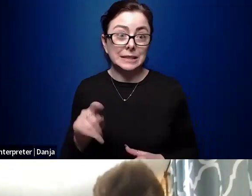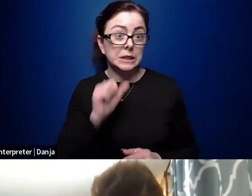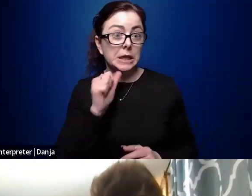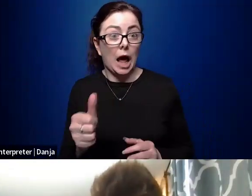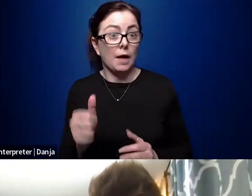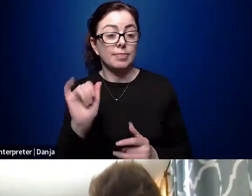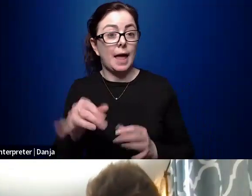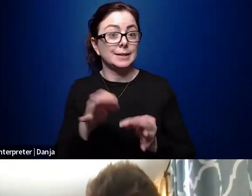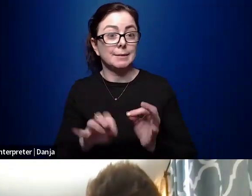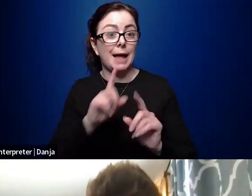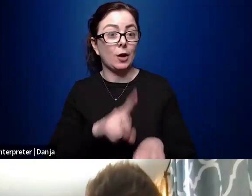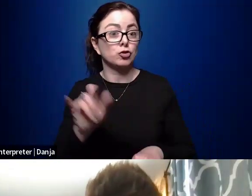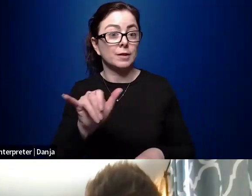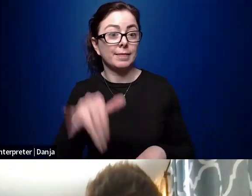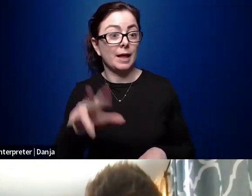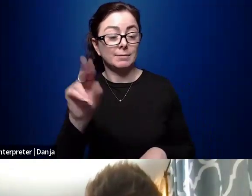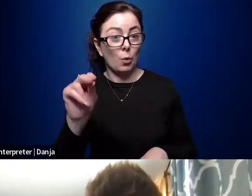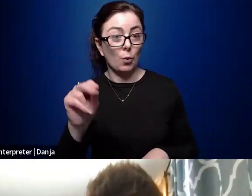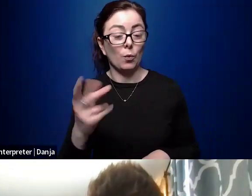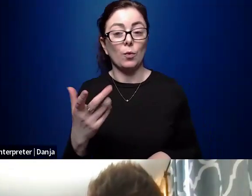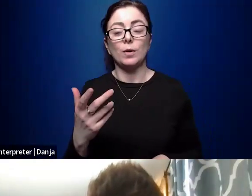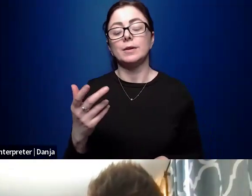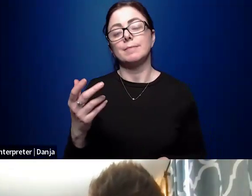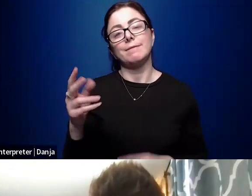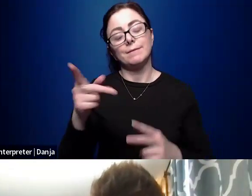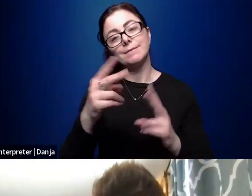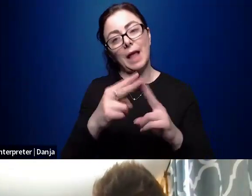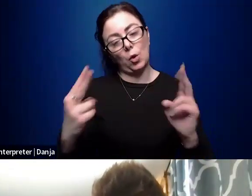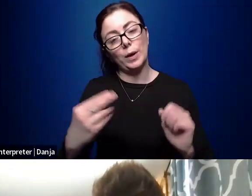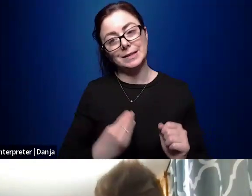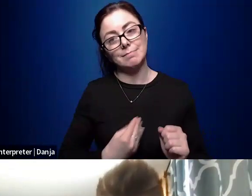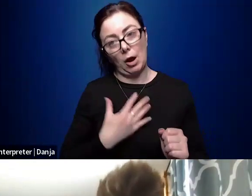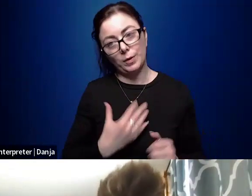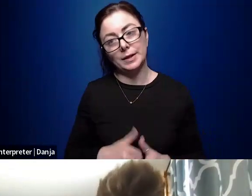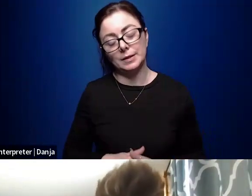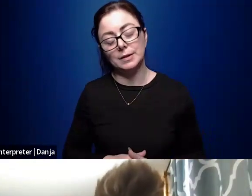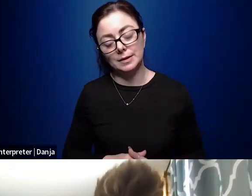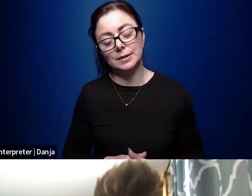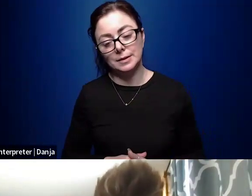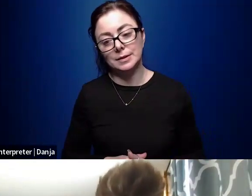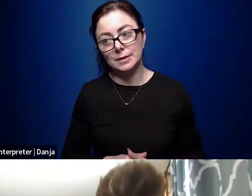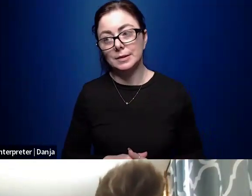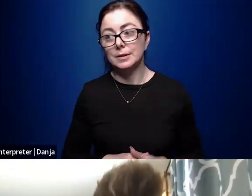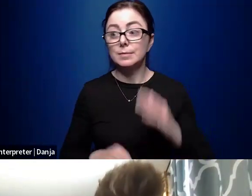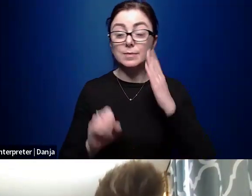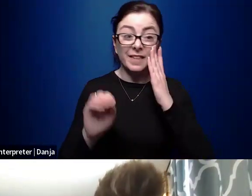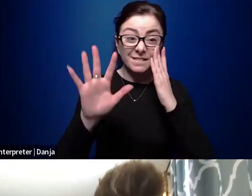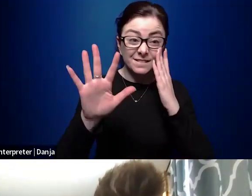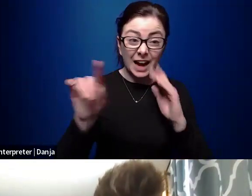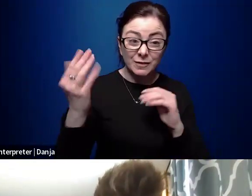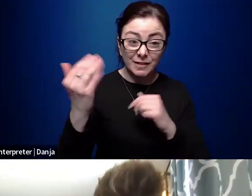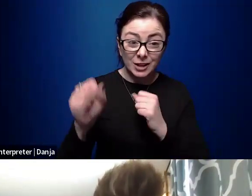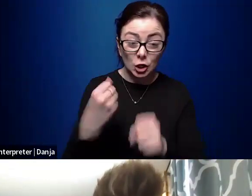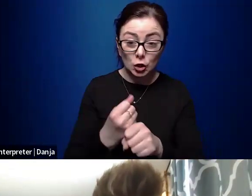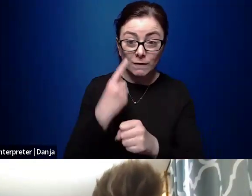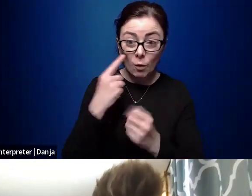Um, so that was very inspiring. So 5 to 15 years for wait lists.